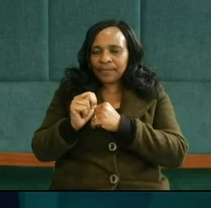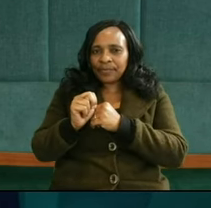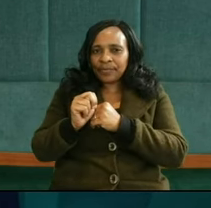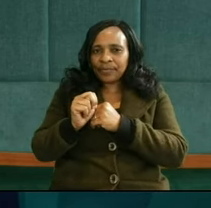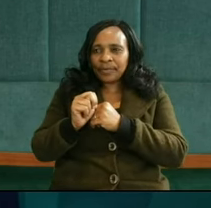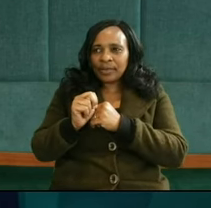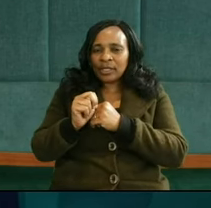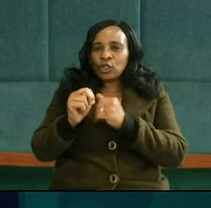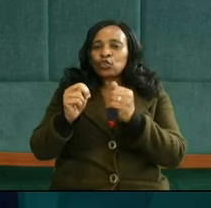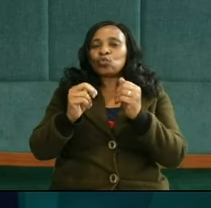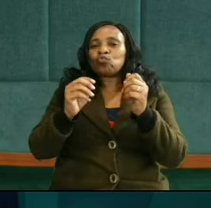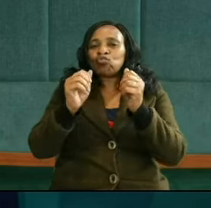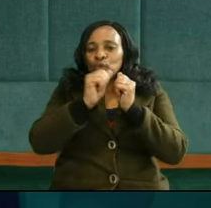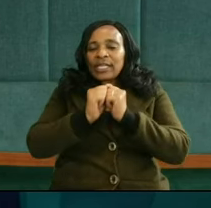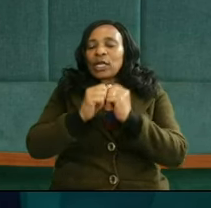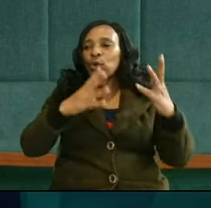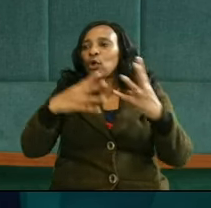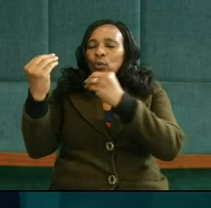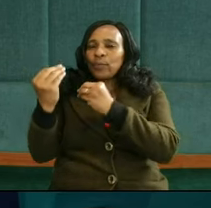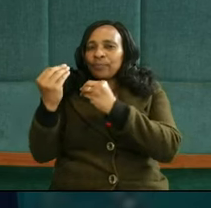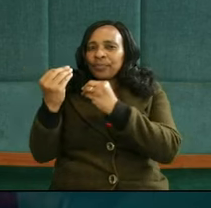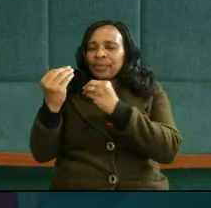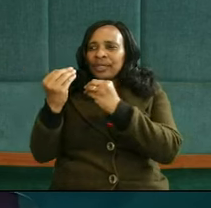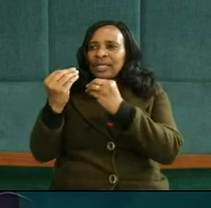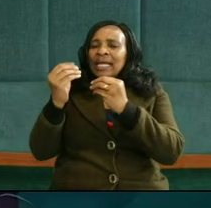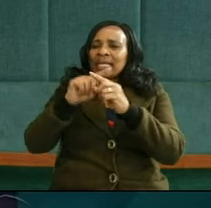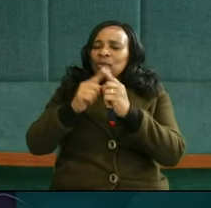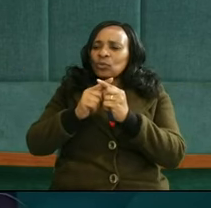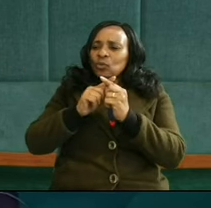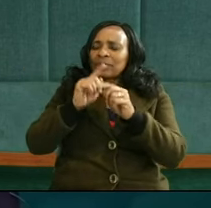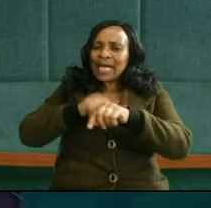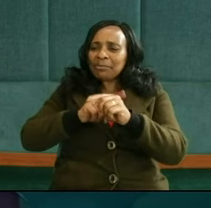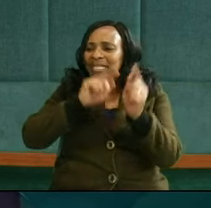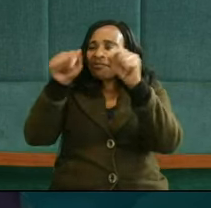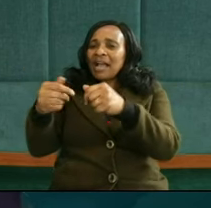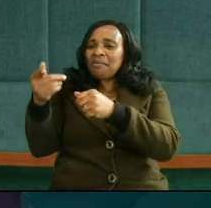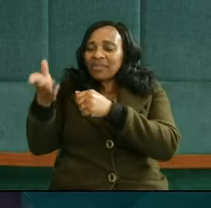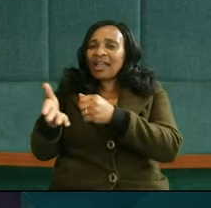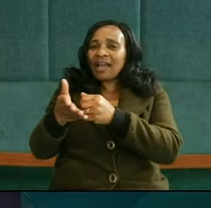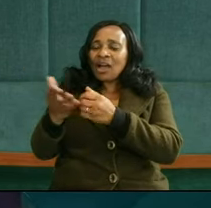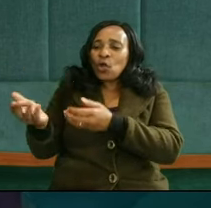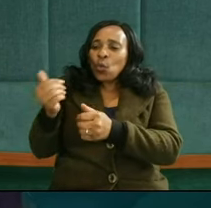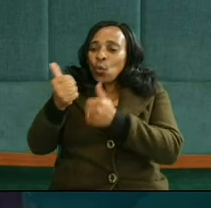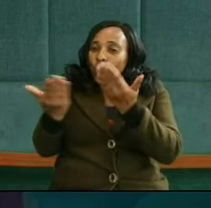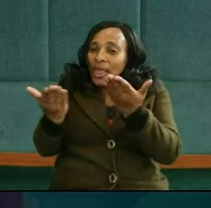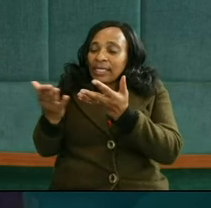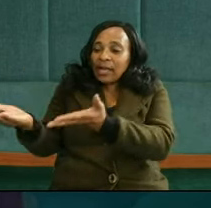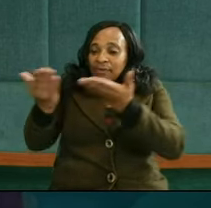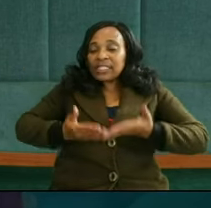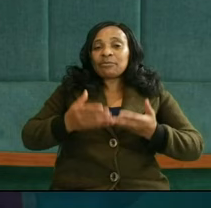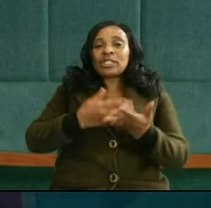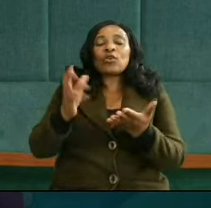to go to them, who, when they had come down, prayed for them that they might receive the Holy Spirit.